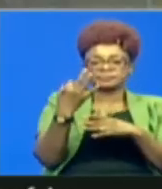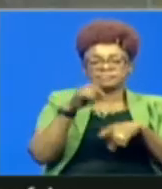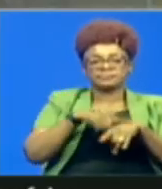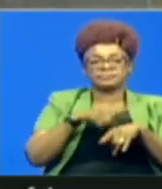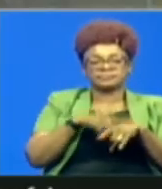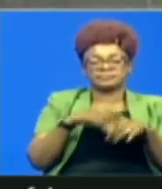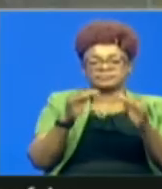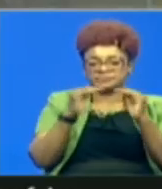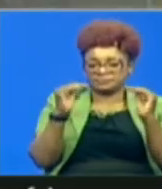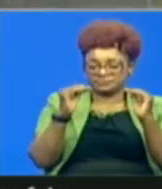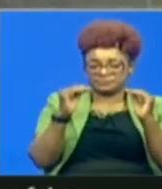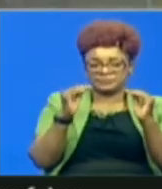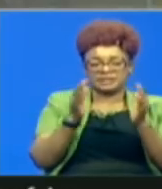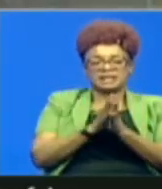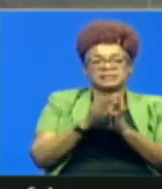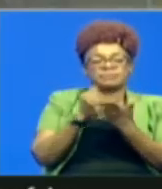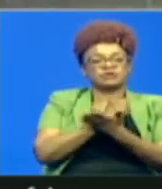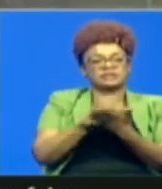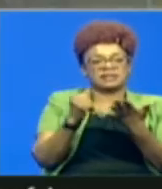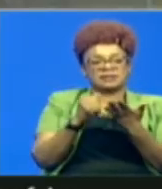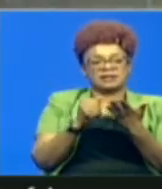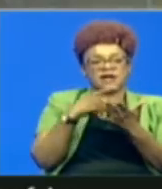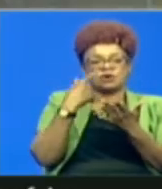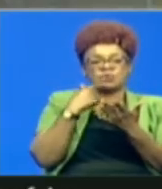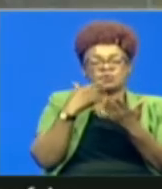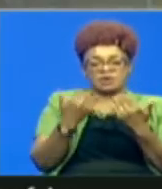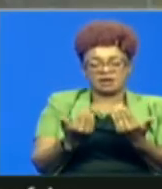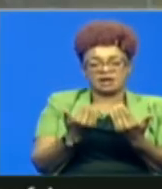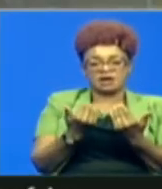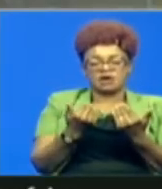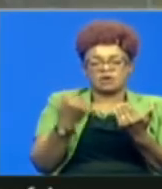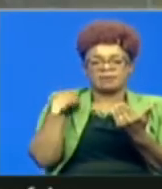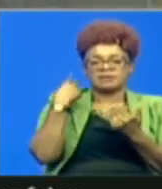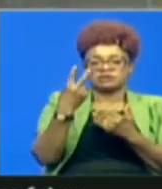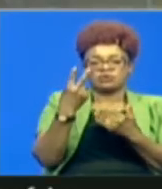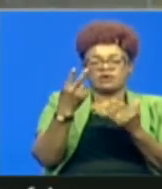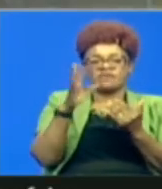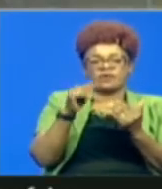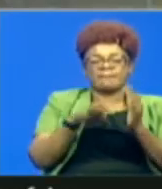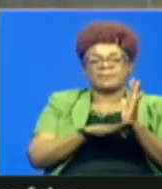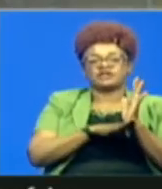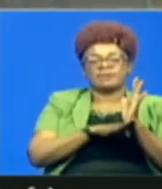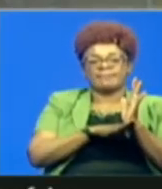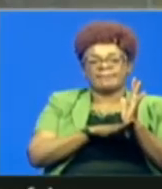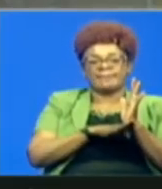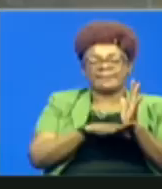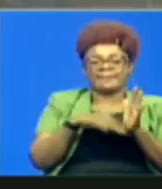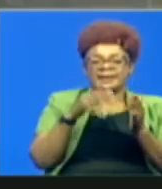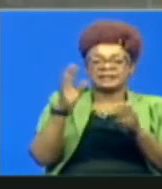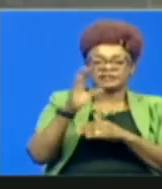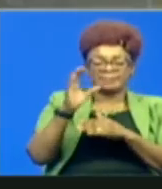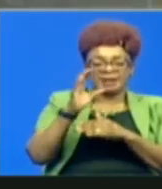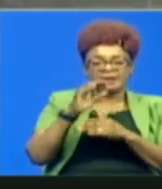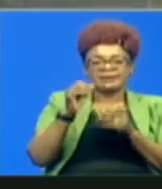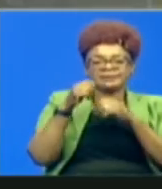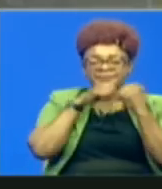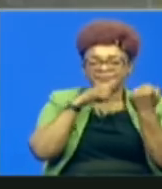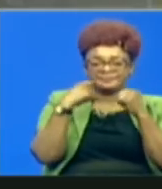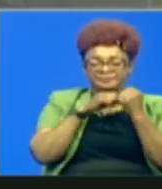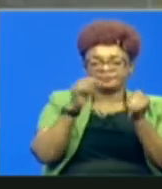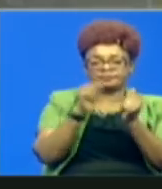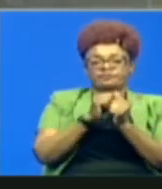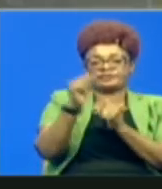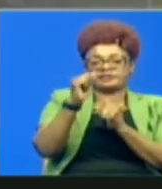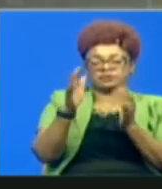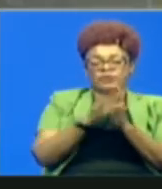draw away at Posta Rangers, who are currently second from bottom. Meanwhile, Chemelil Sugar lies 16th on the log